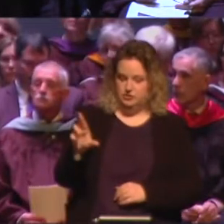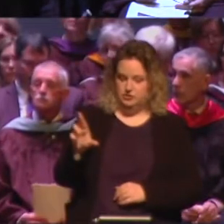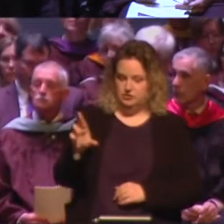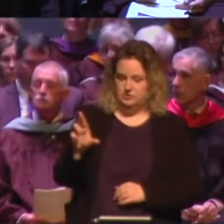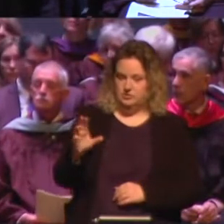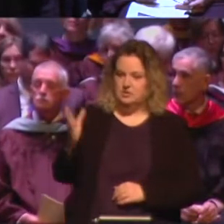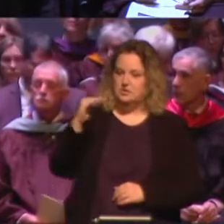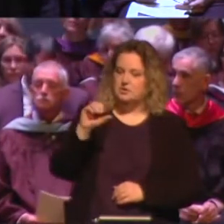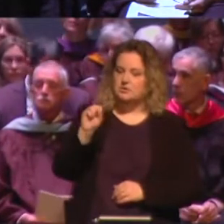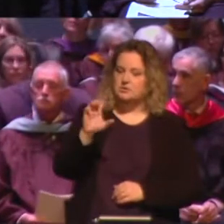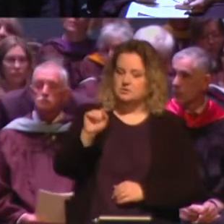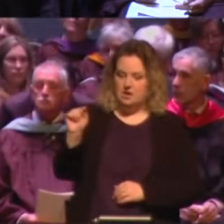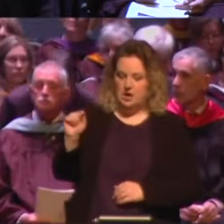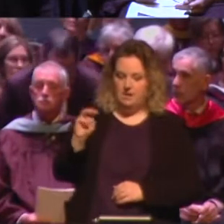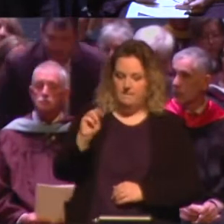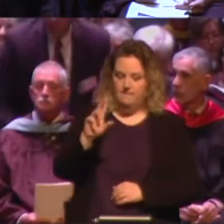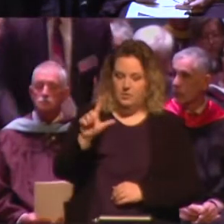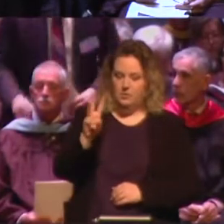Mr. Scott Mowey.